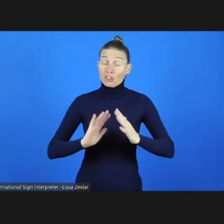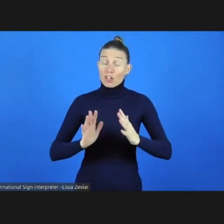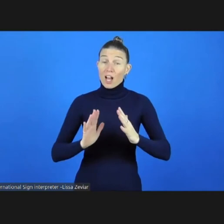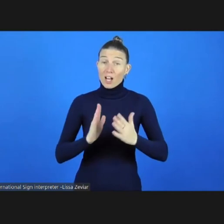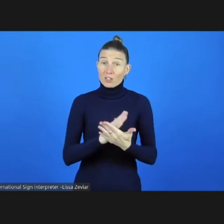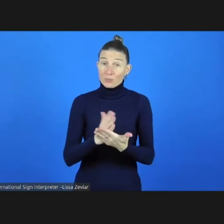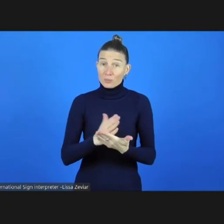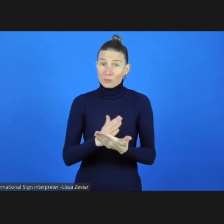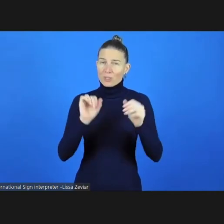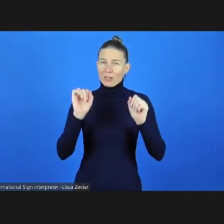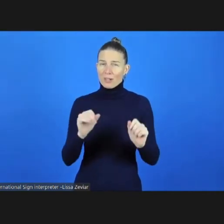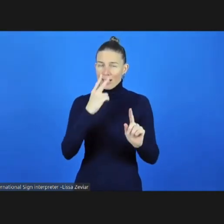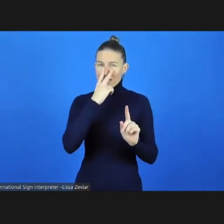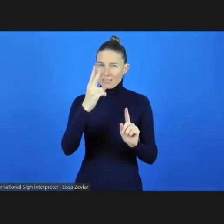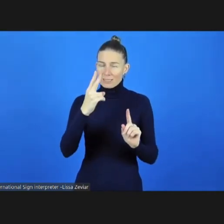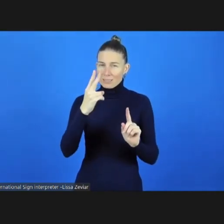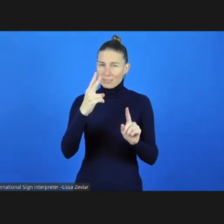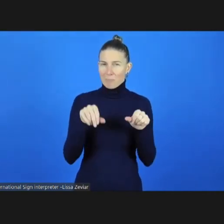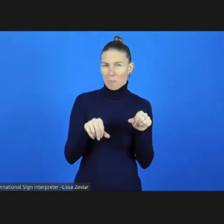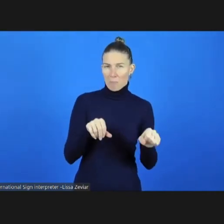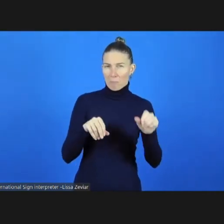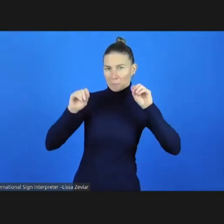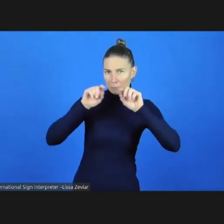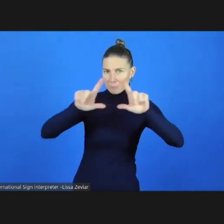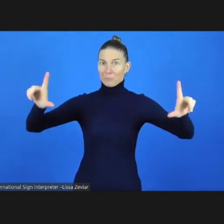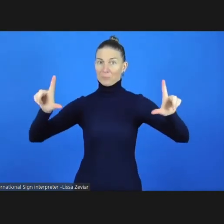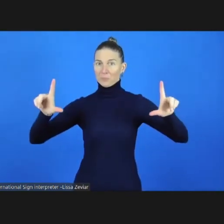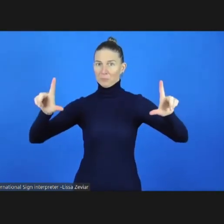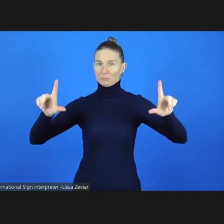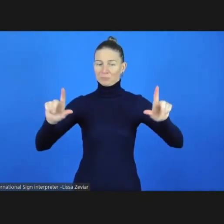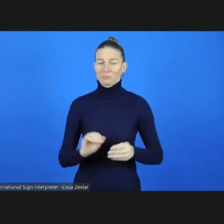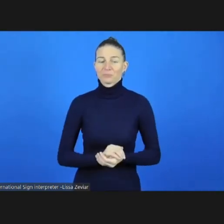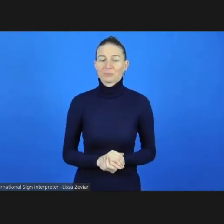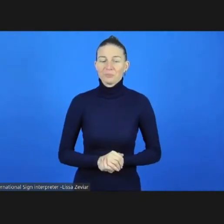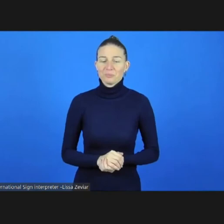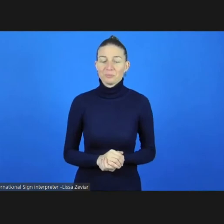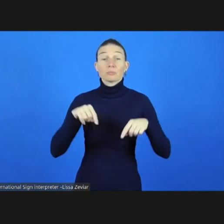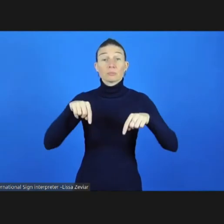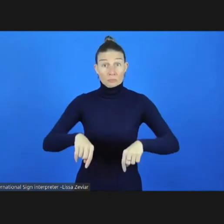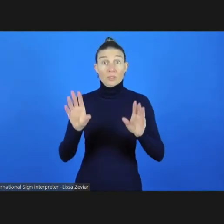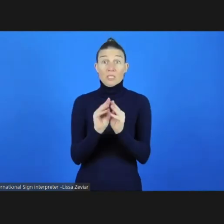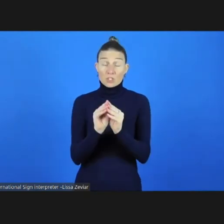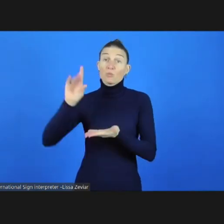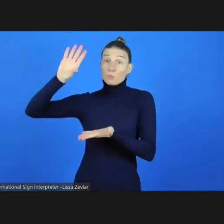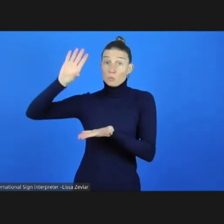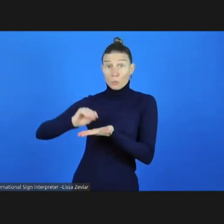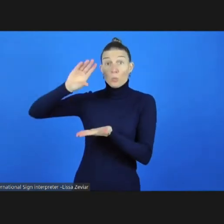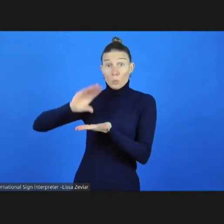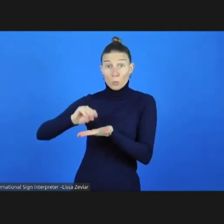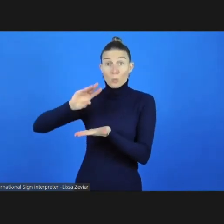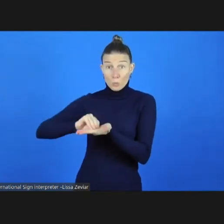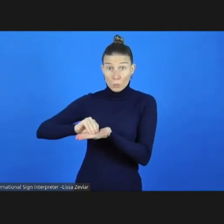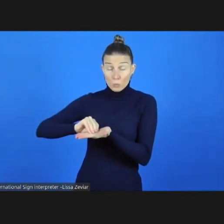you will see pinned to the screen. The session will be recorded and it will be